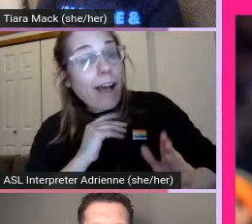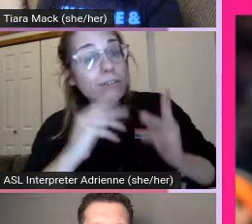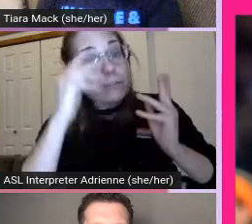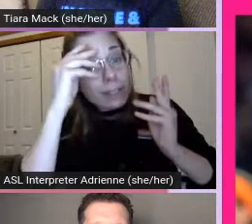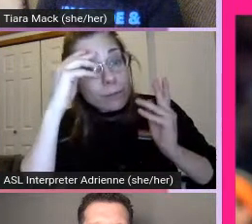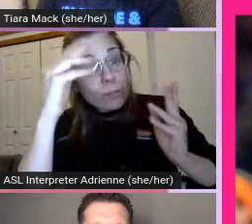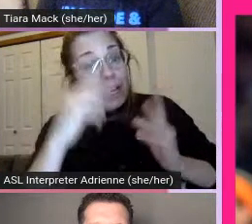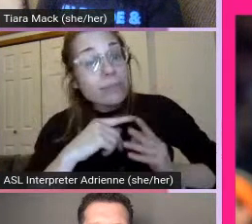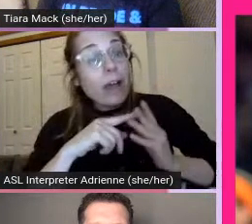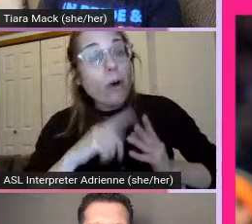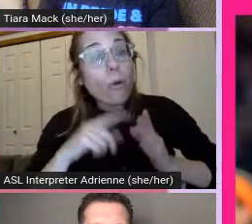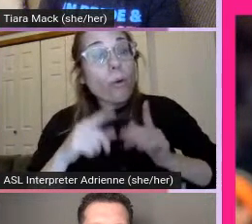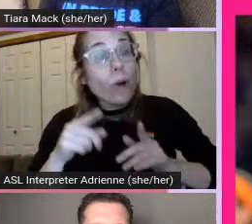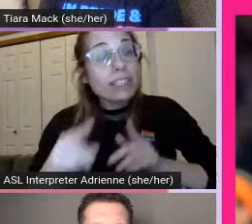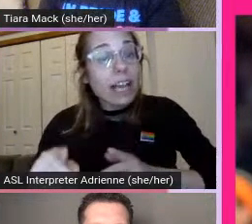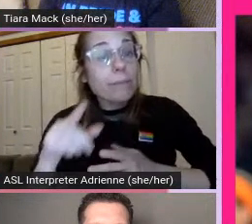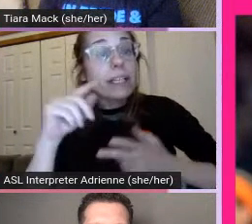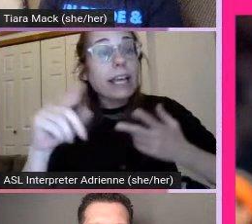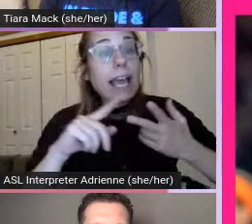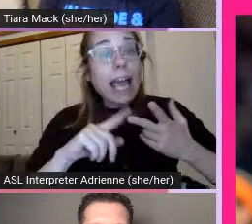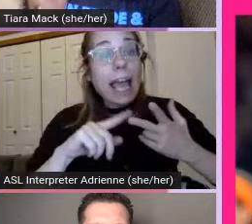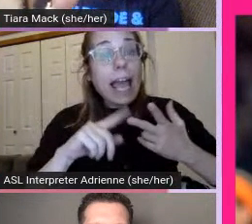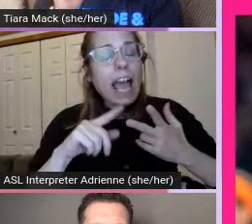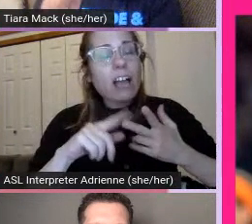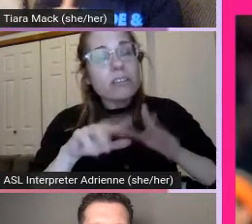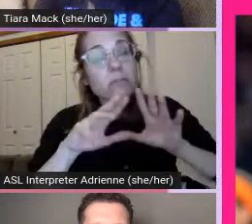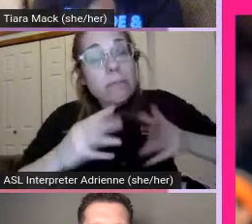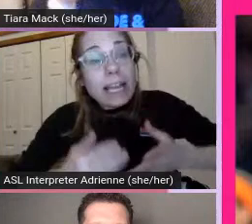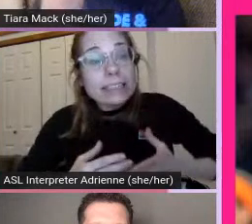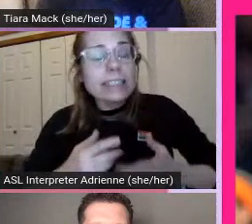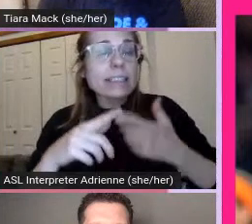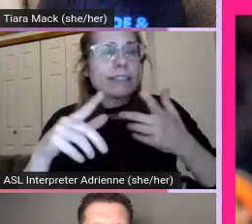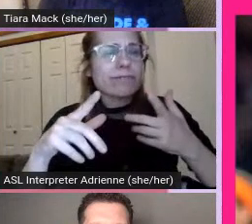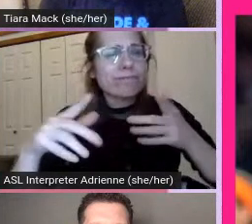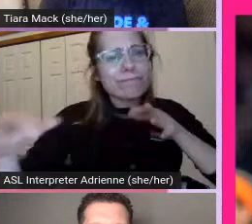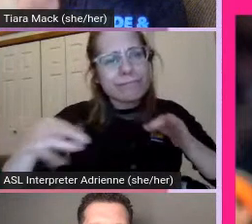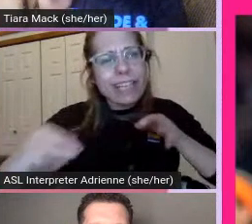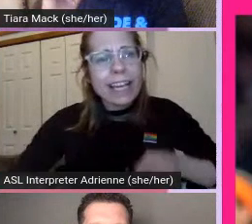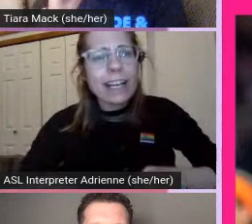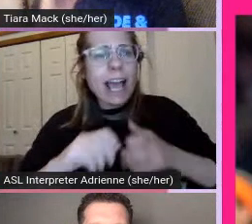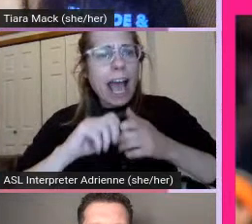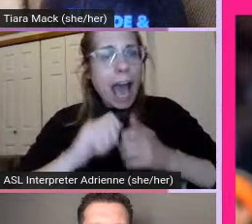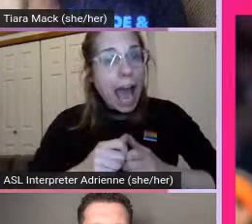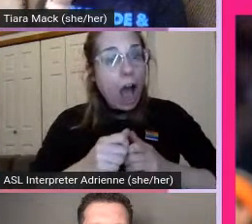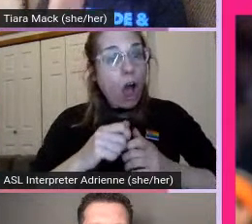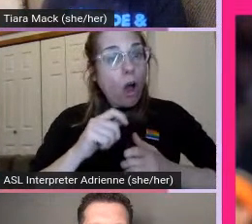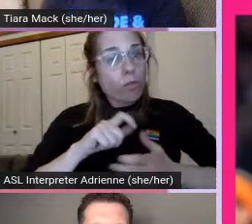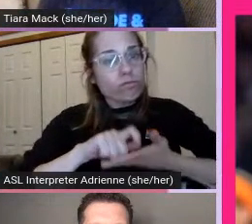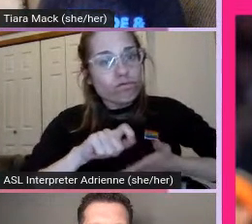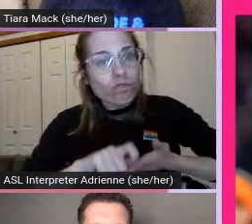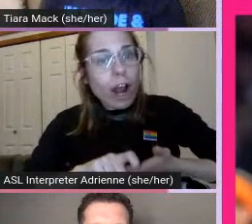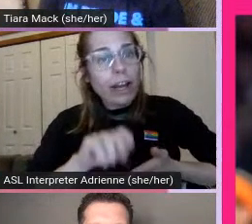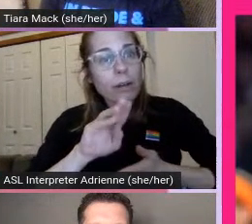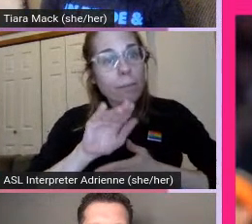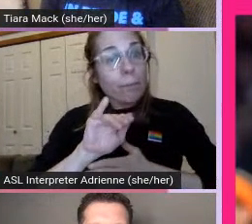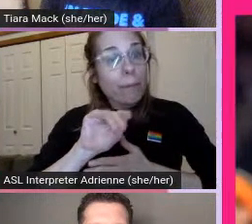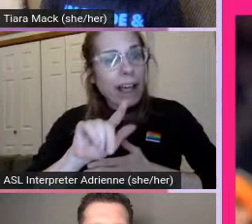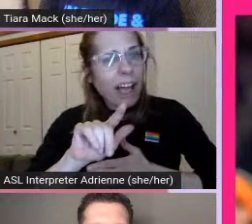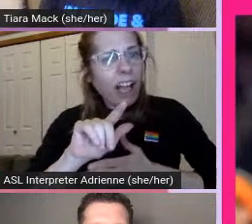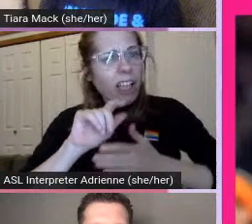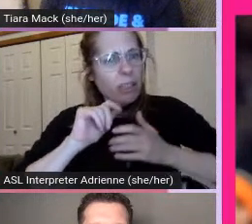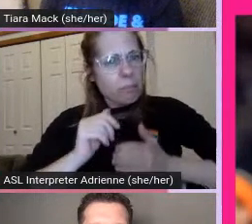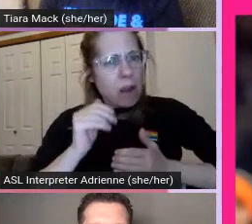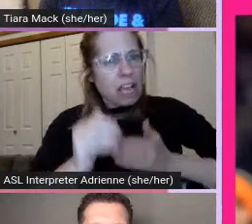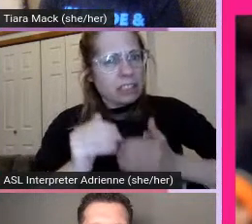with the basic overview of how a bill becomes law in Connecticut. We're actually going to talk about how to write your testimony and not about